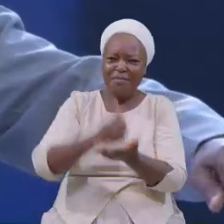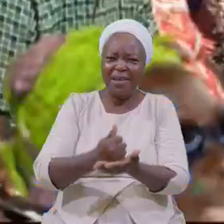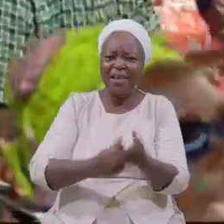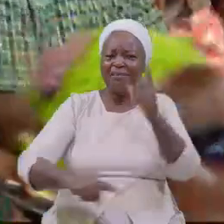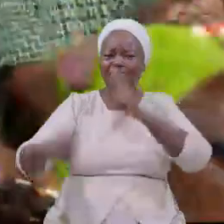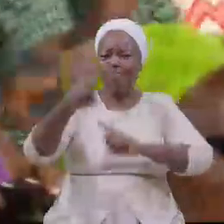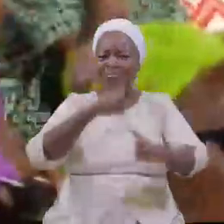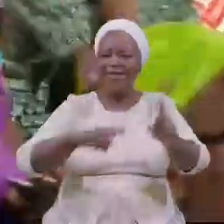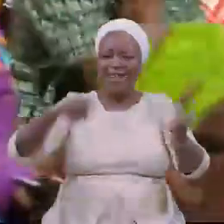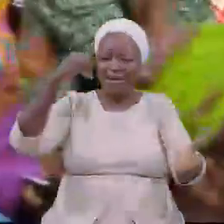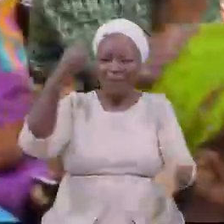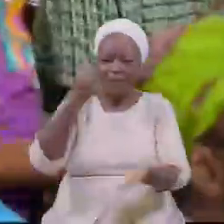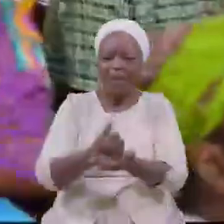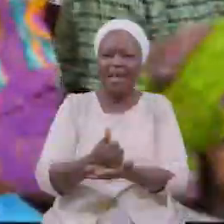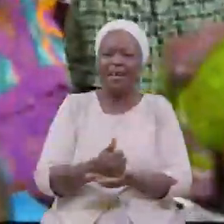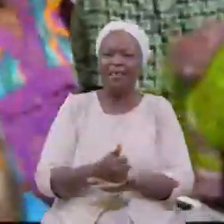Amen.